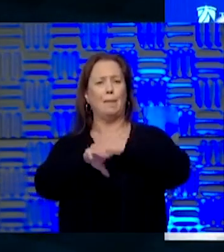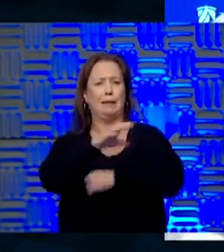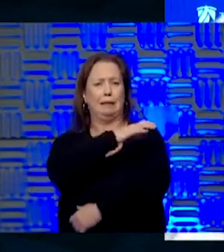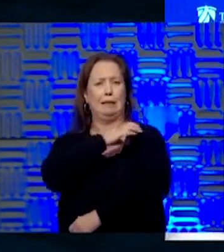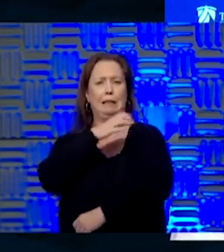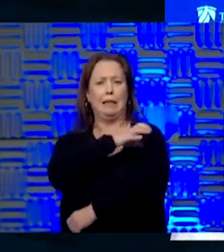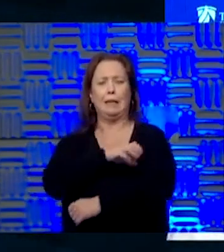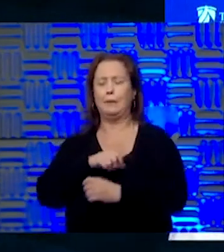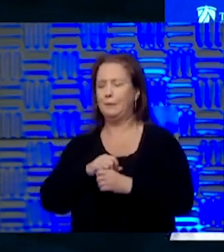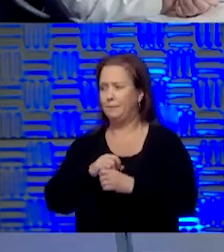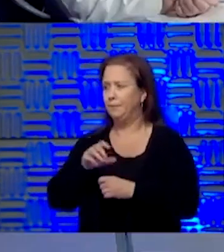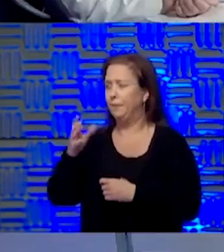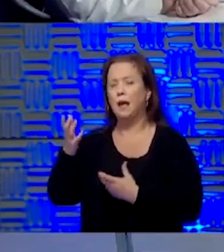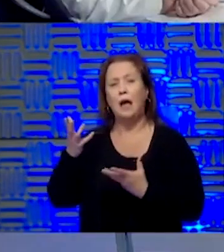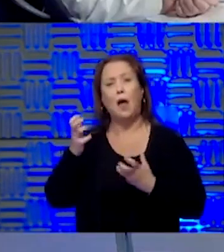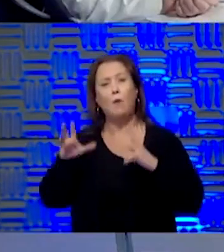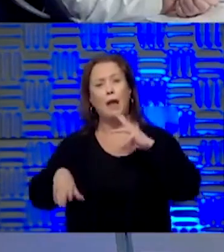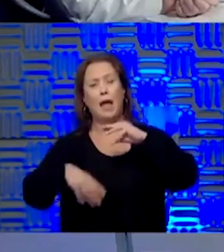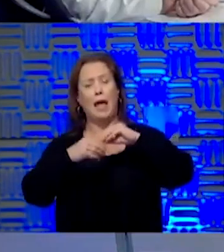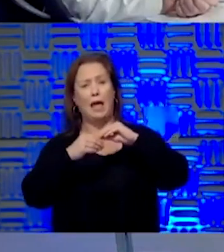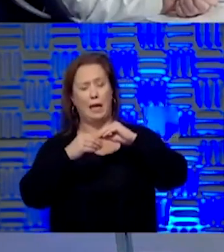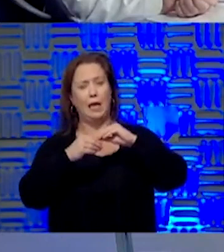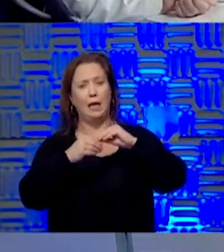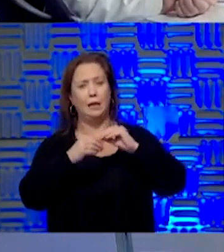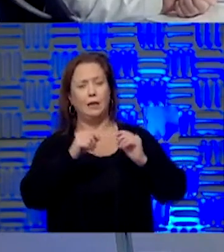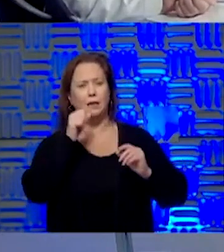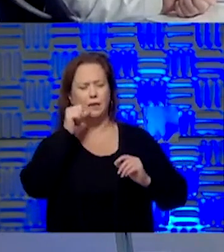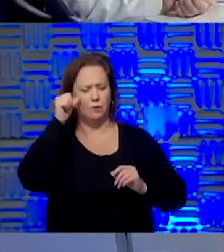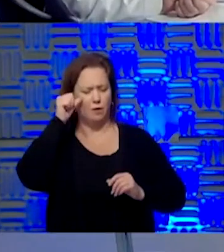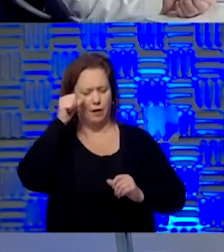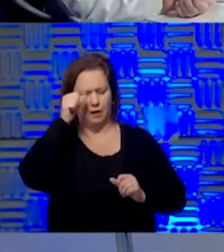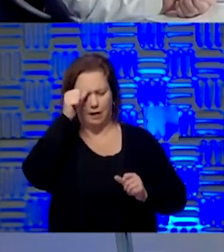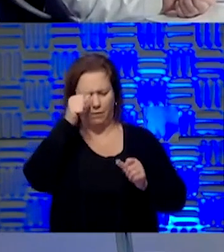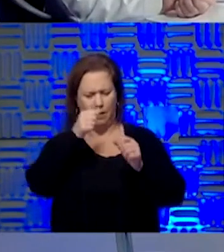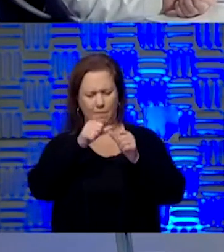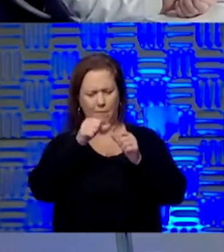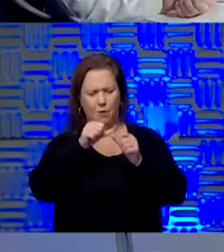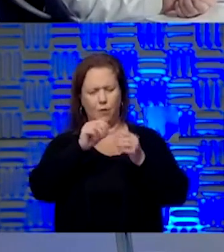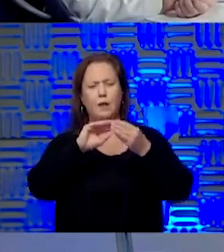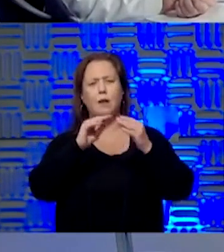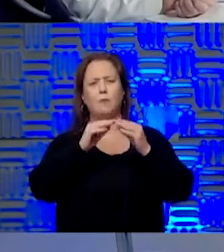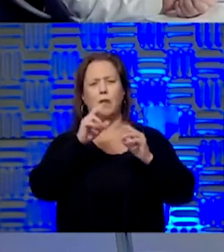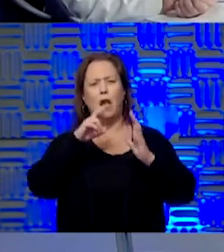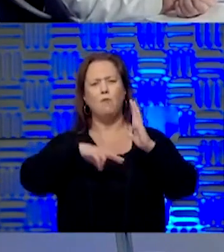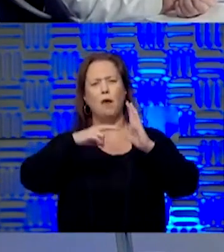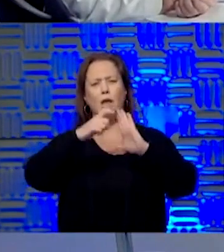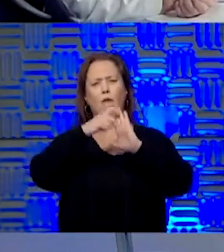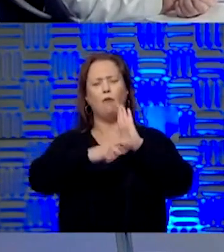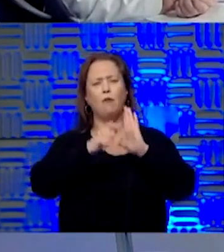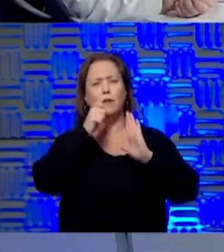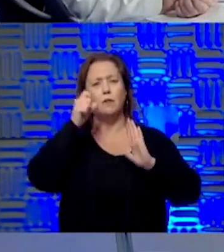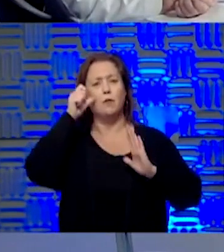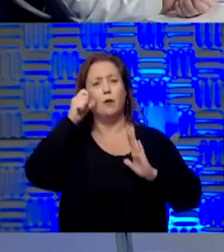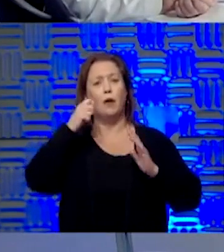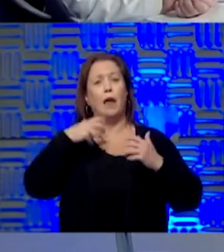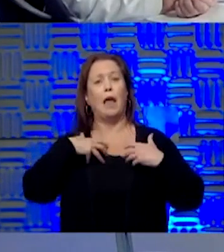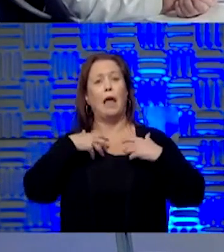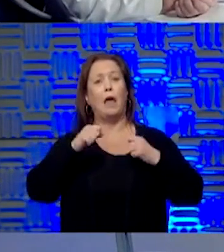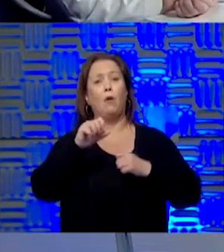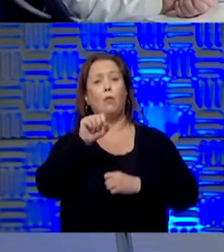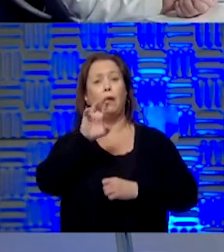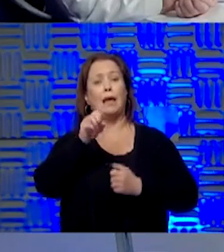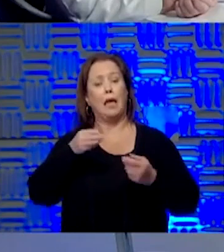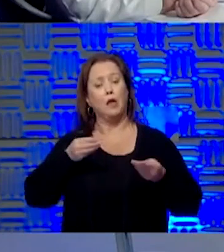one comment to add to that. I read something yesterday, and I'm sorry I don't remember the exact percentage, but the amount of healthcare spending that